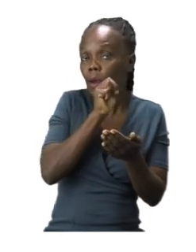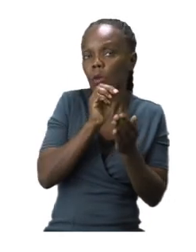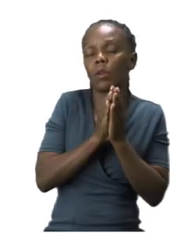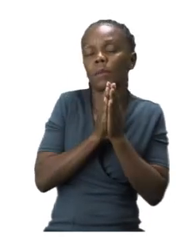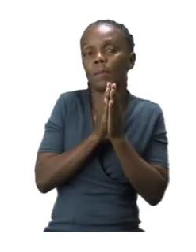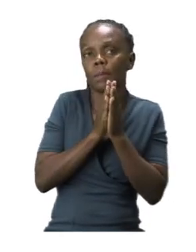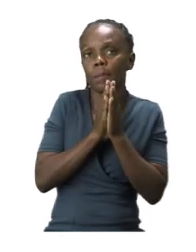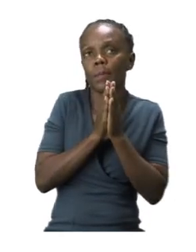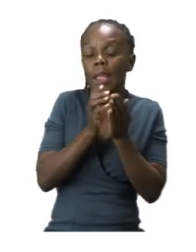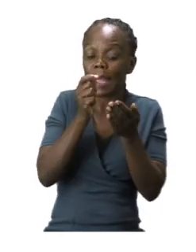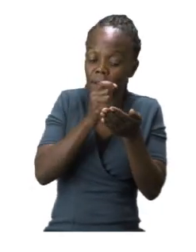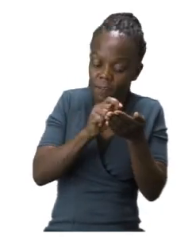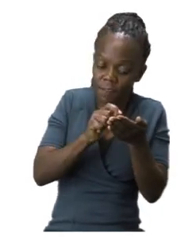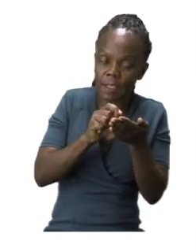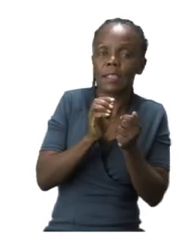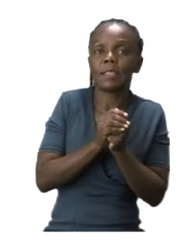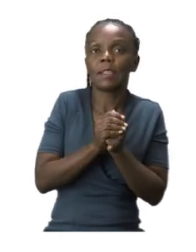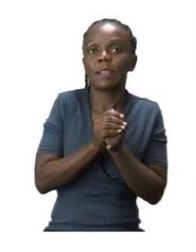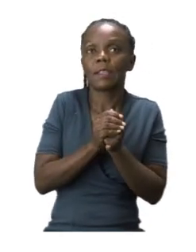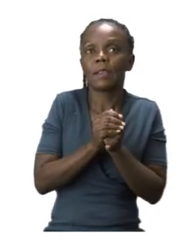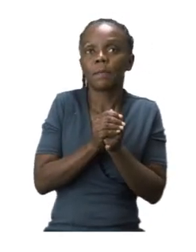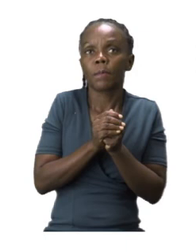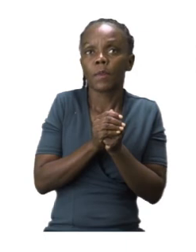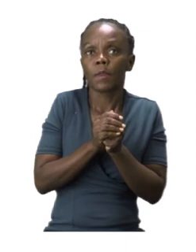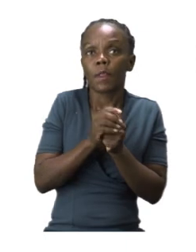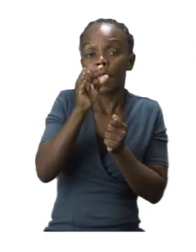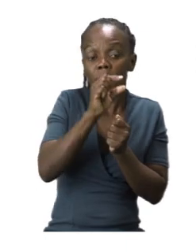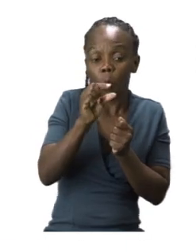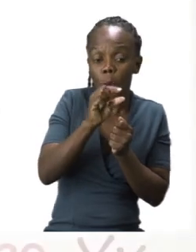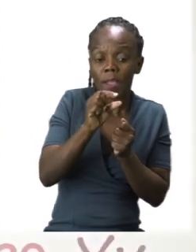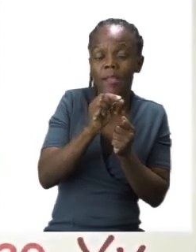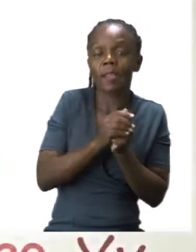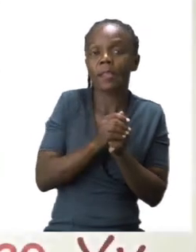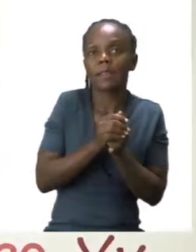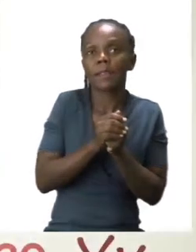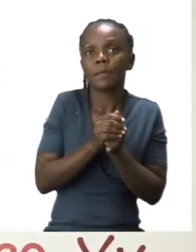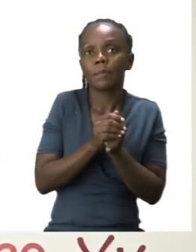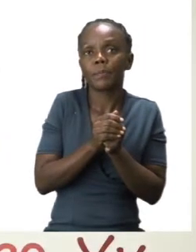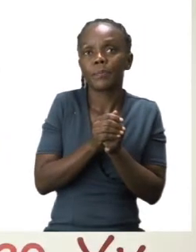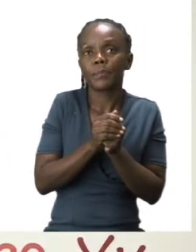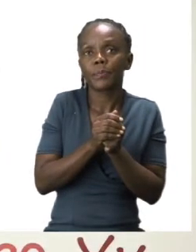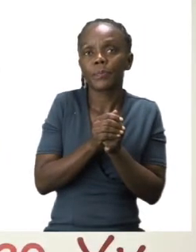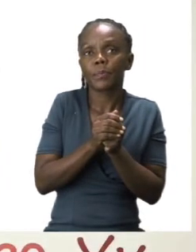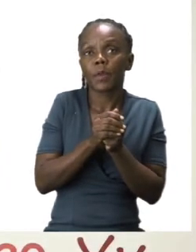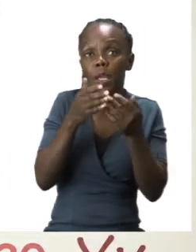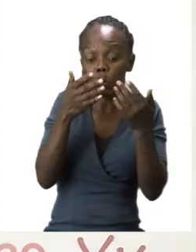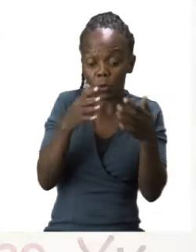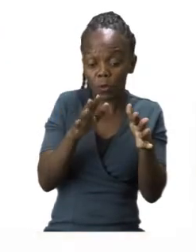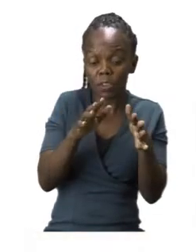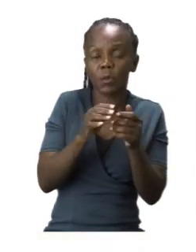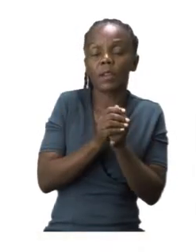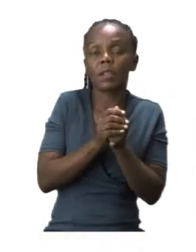best, fill in the word, and after you're done with that, you can move on to page